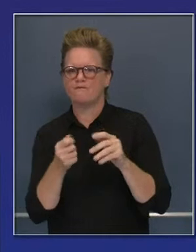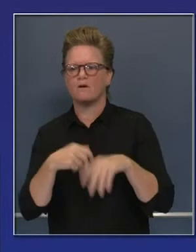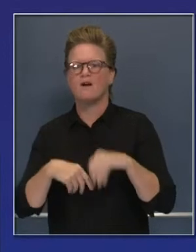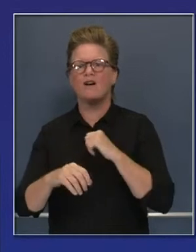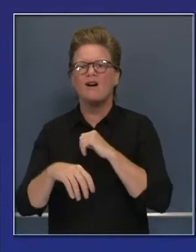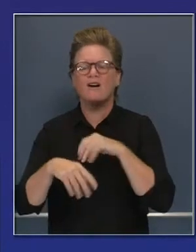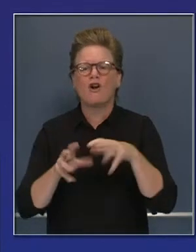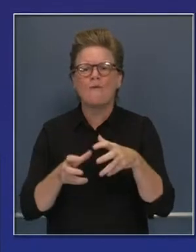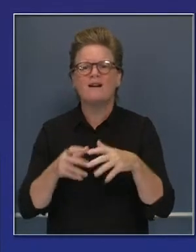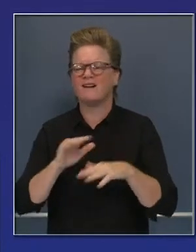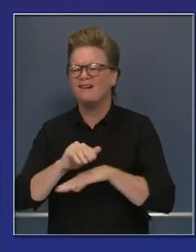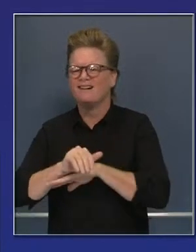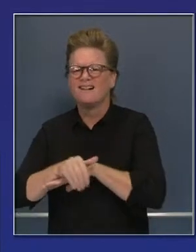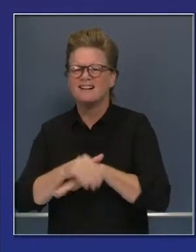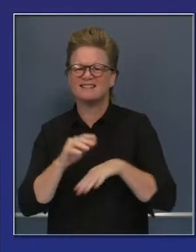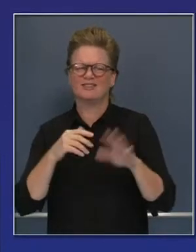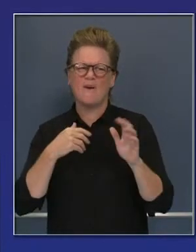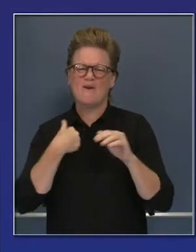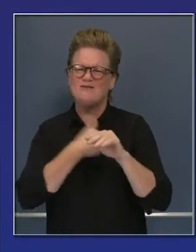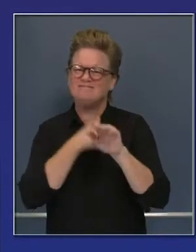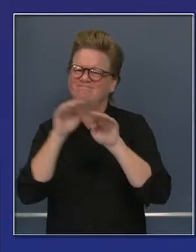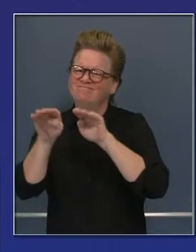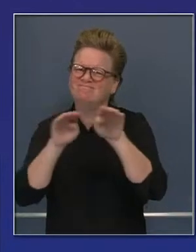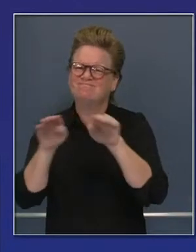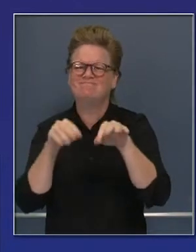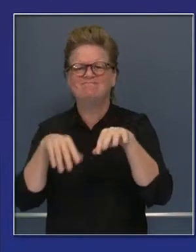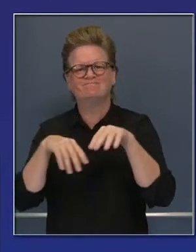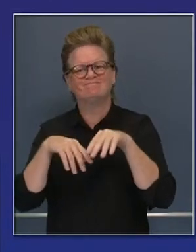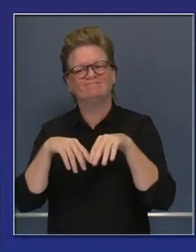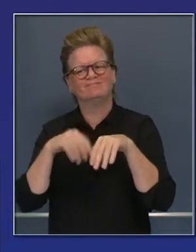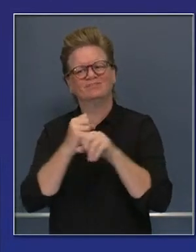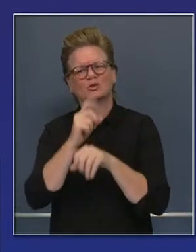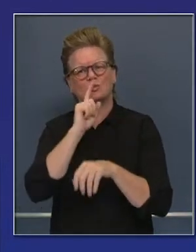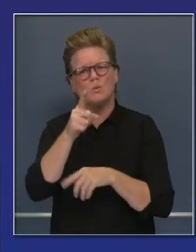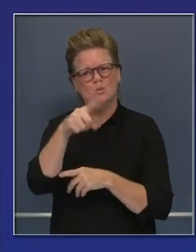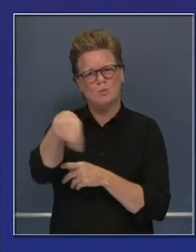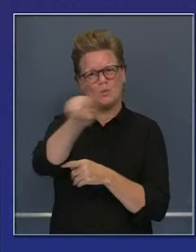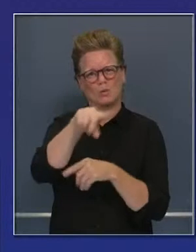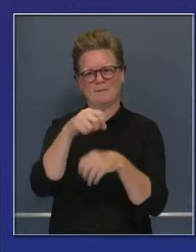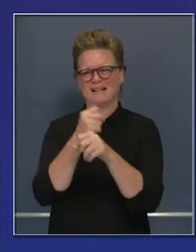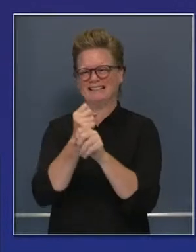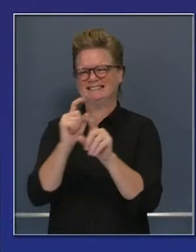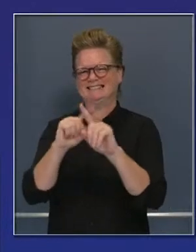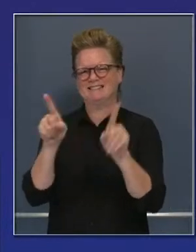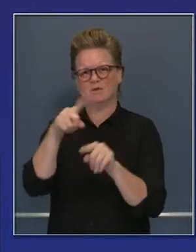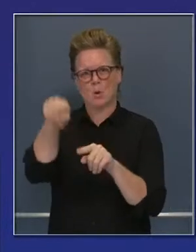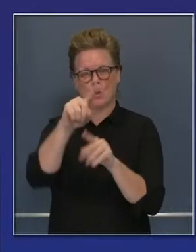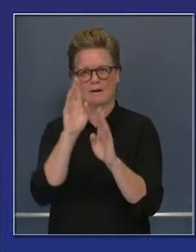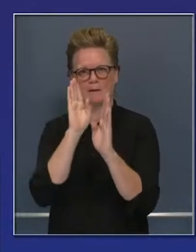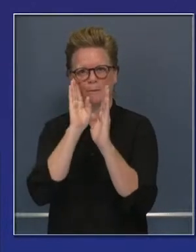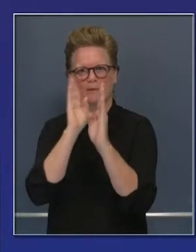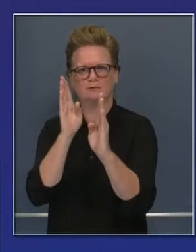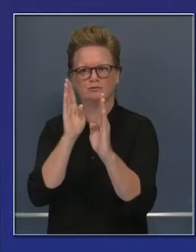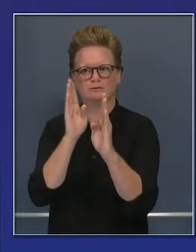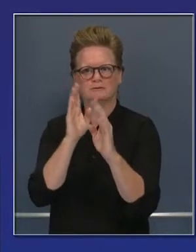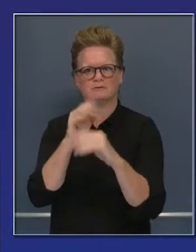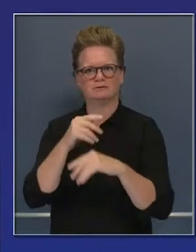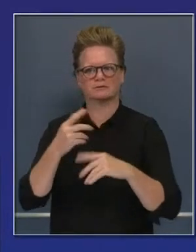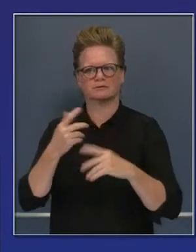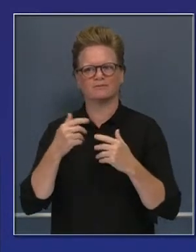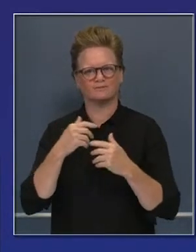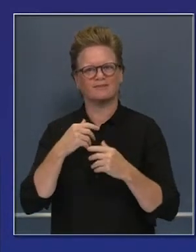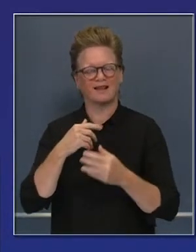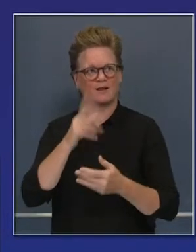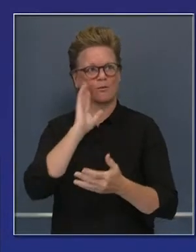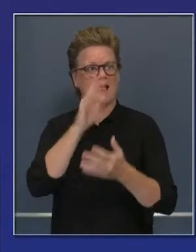consumption, you were able to shave, because of your actions, roughly 3,000 megawatts, and that was the delta. That was the